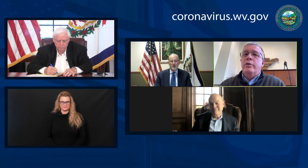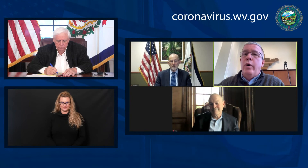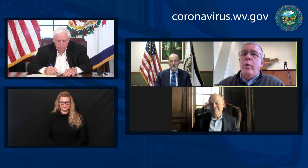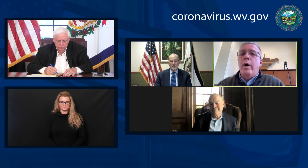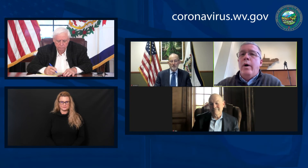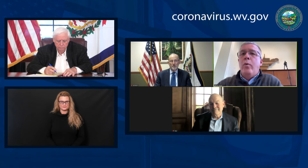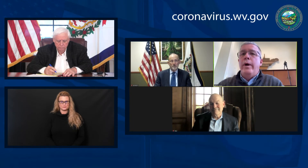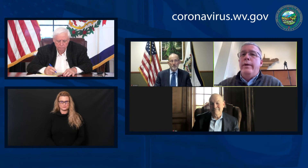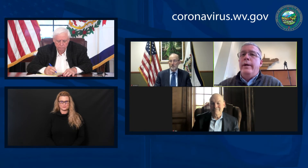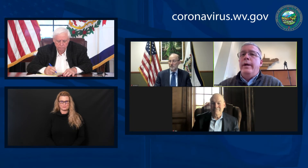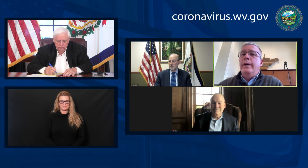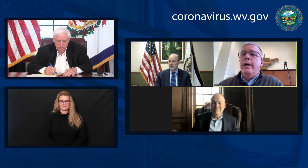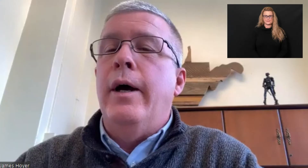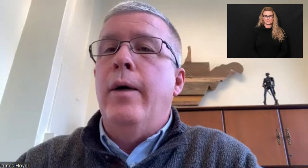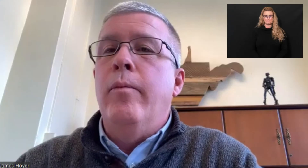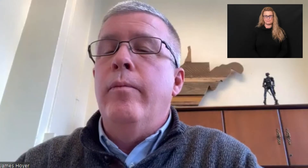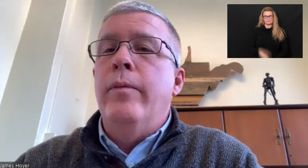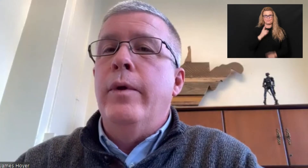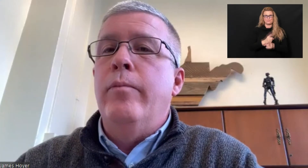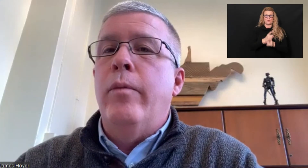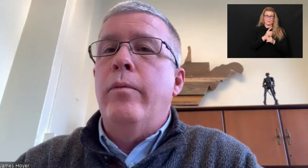Yeah, so when the